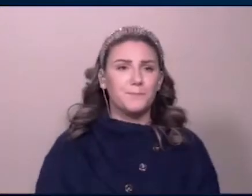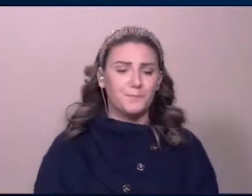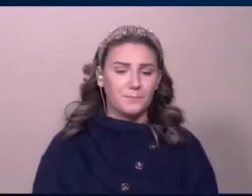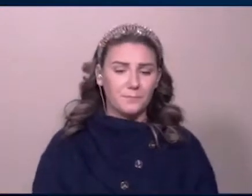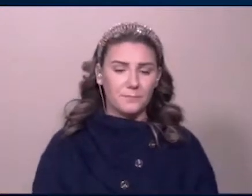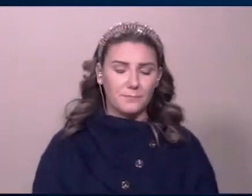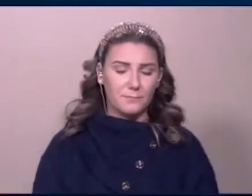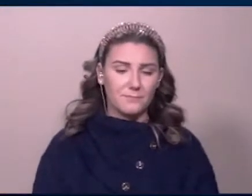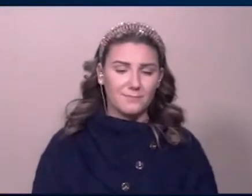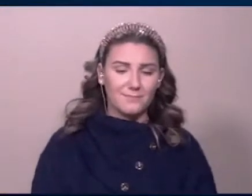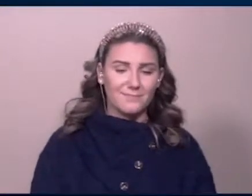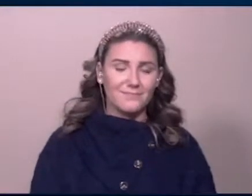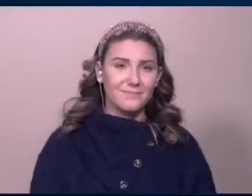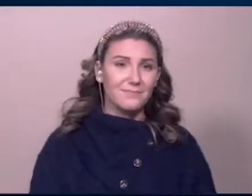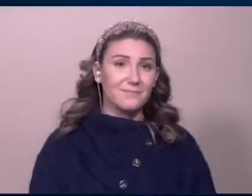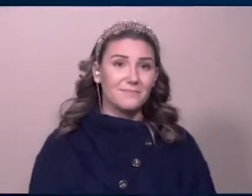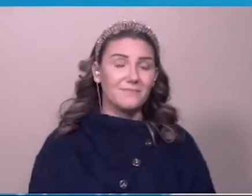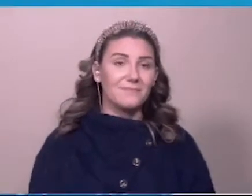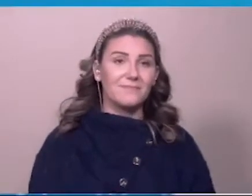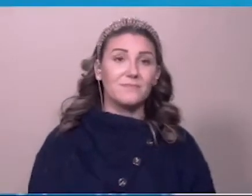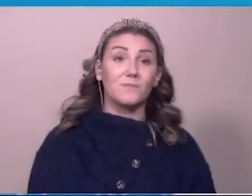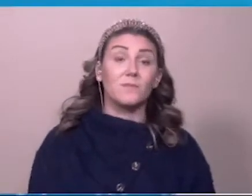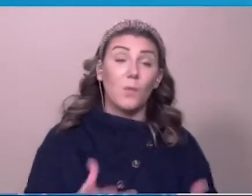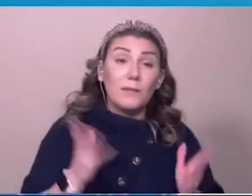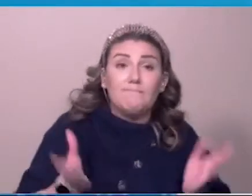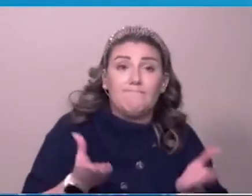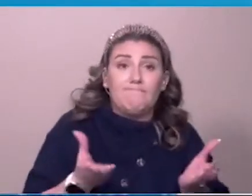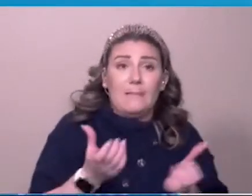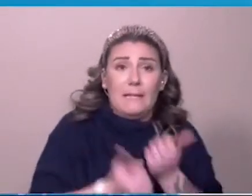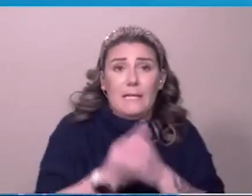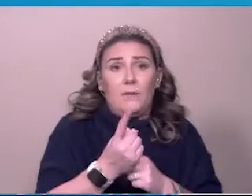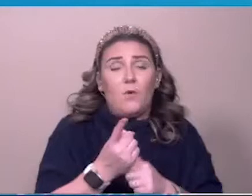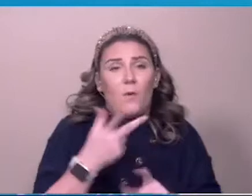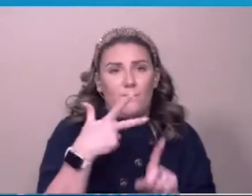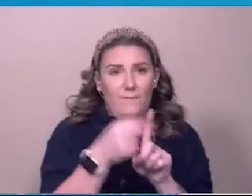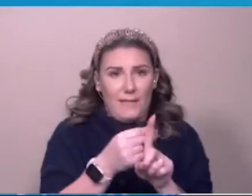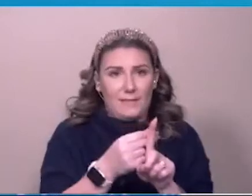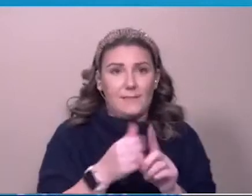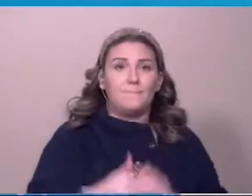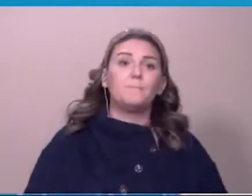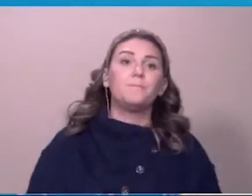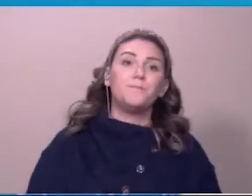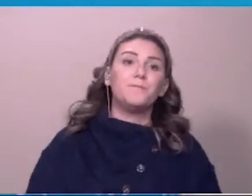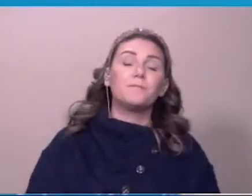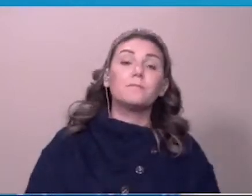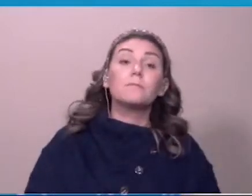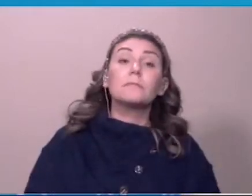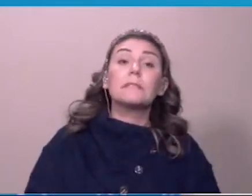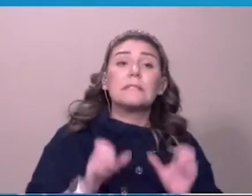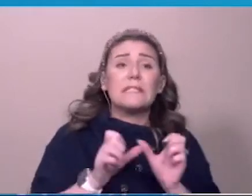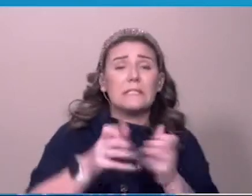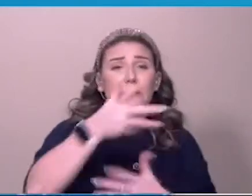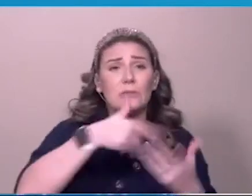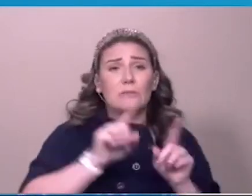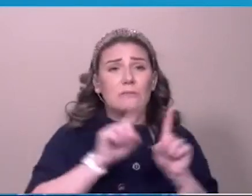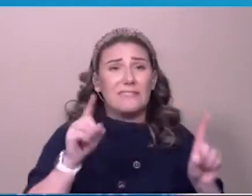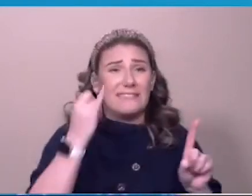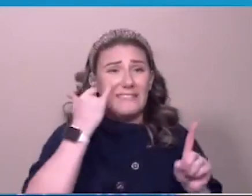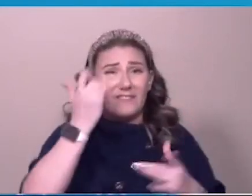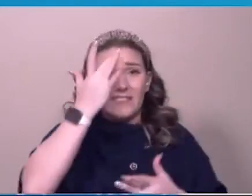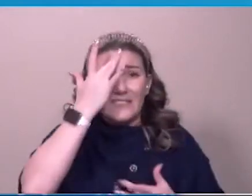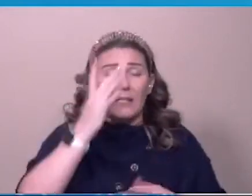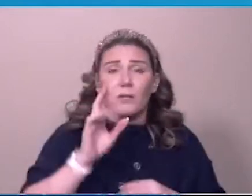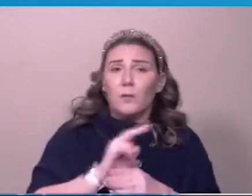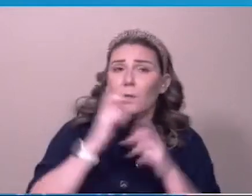know, definitely want to continue to encourage everyone to get vaccinated, continue to socially isolate if you're ill, wear your mask